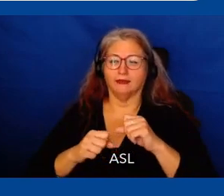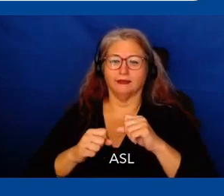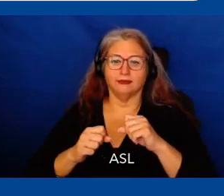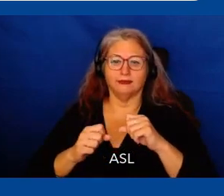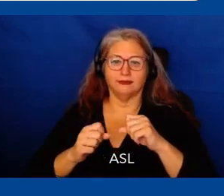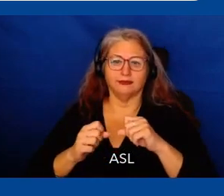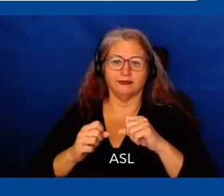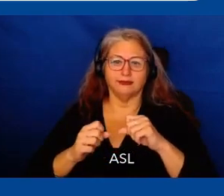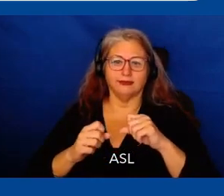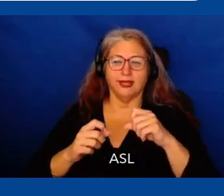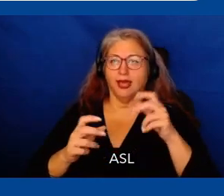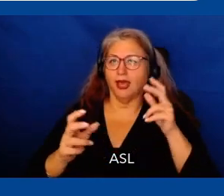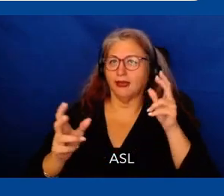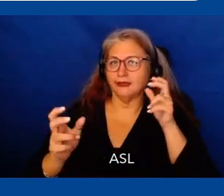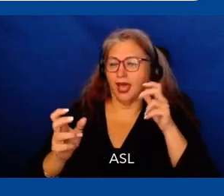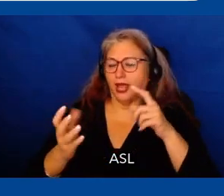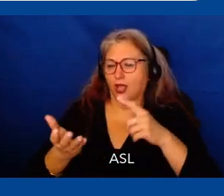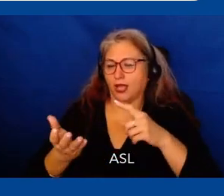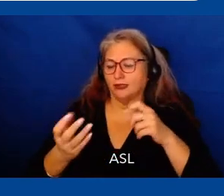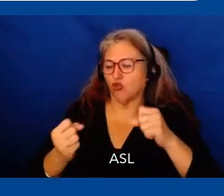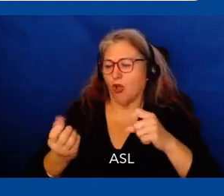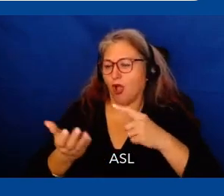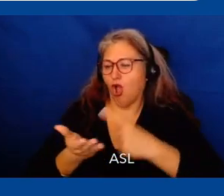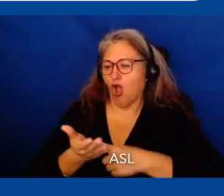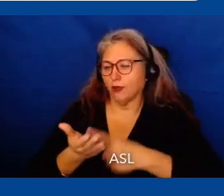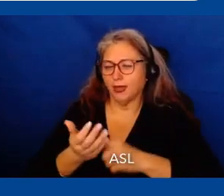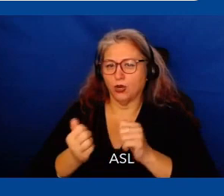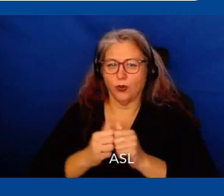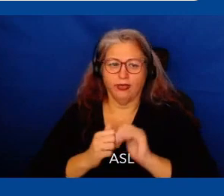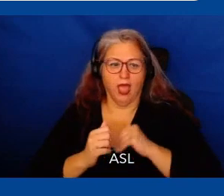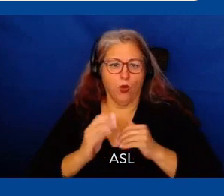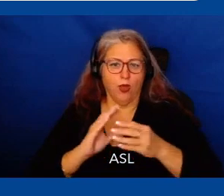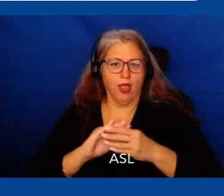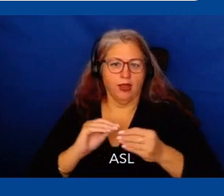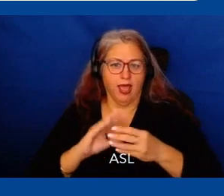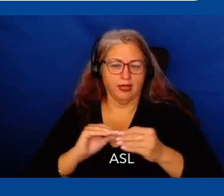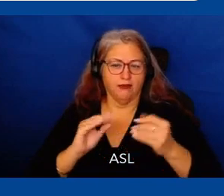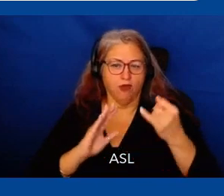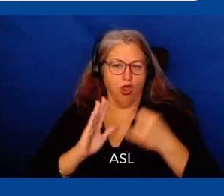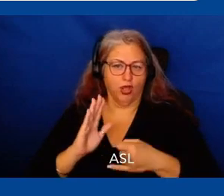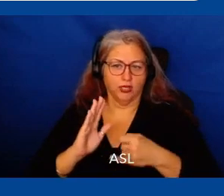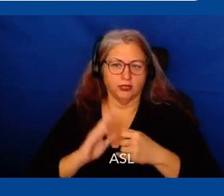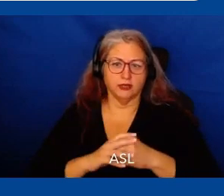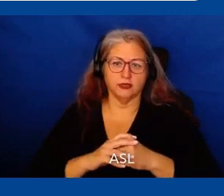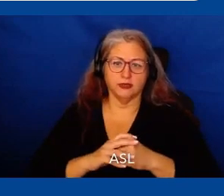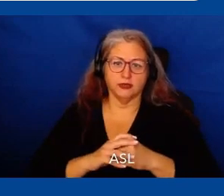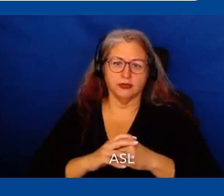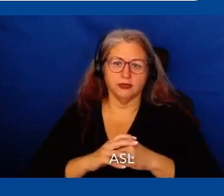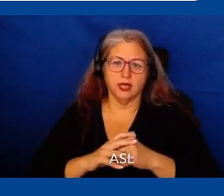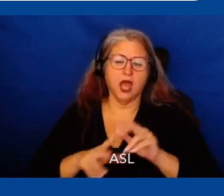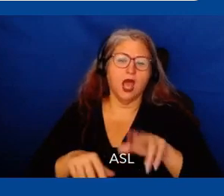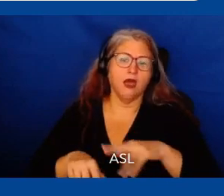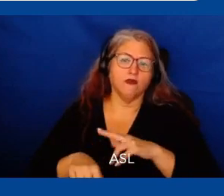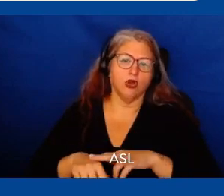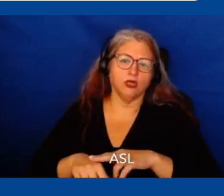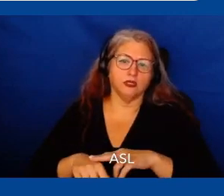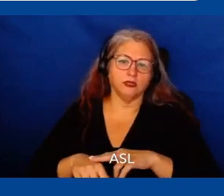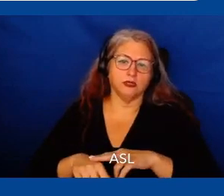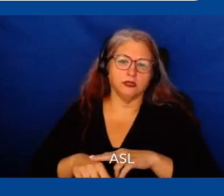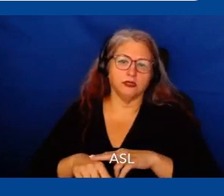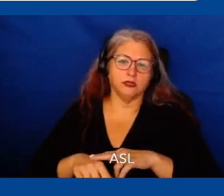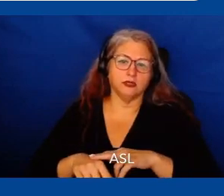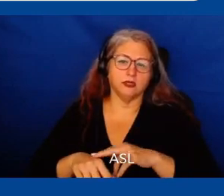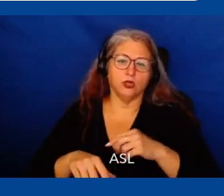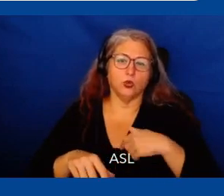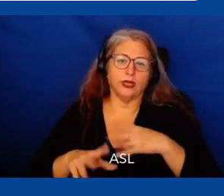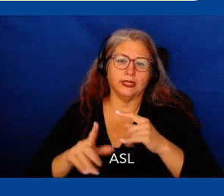sonic argument, through this narrative arc. So, of course, we